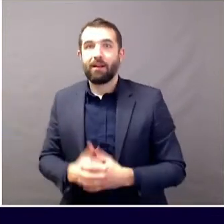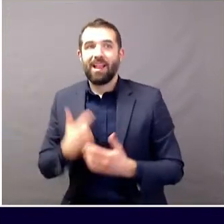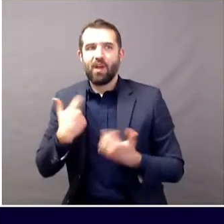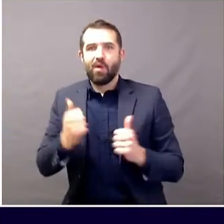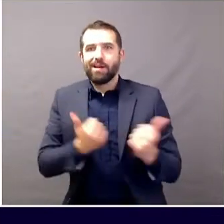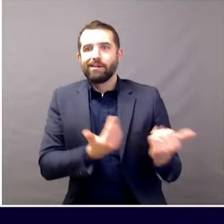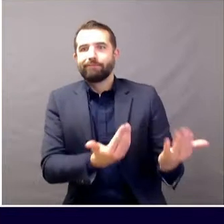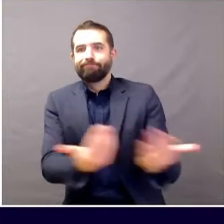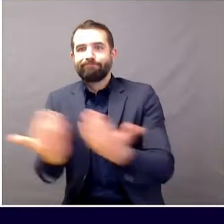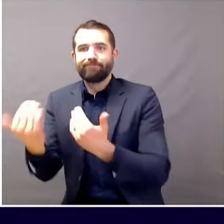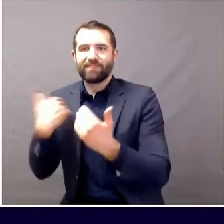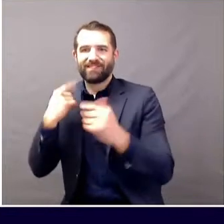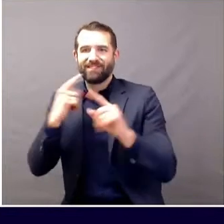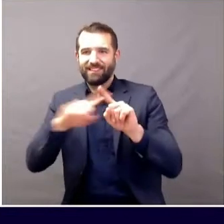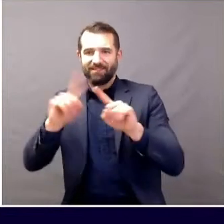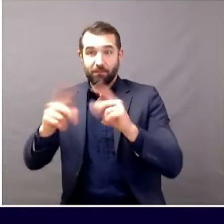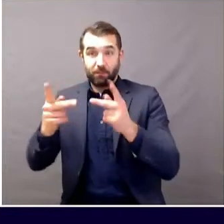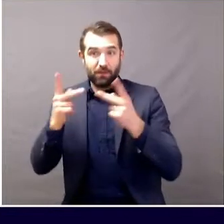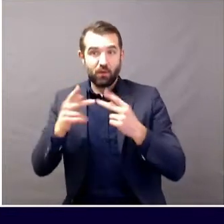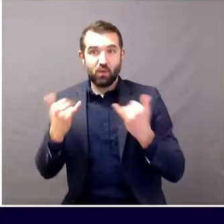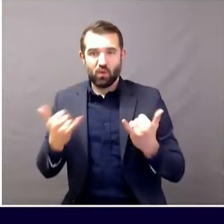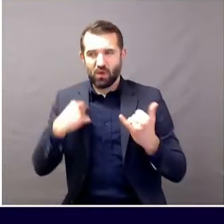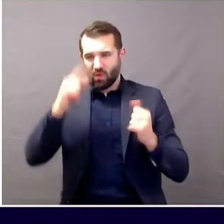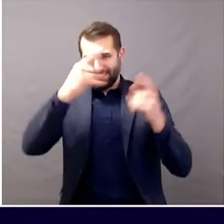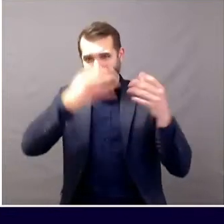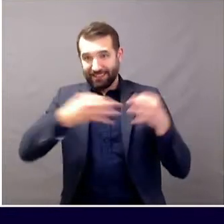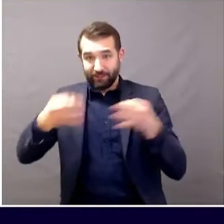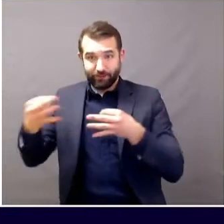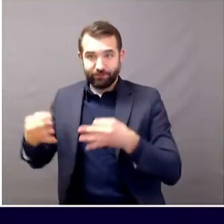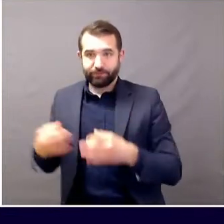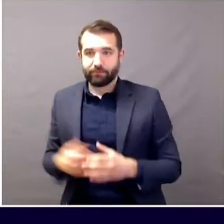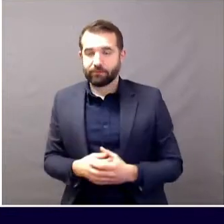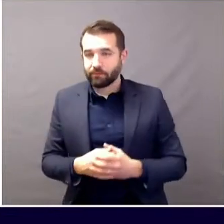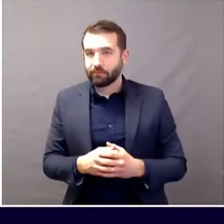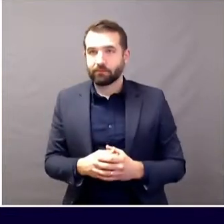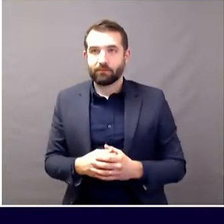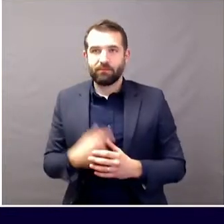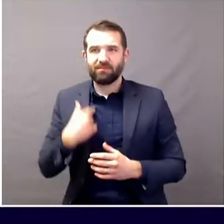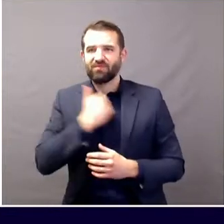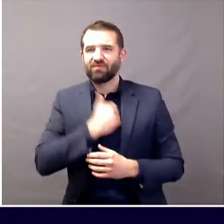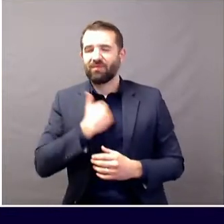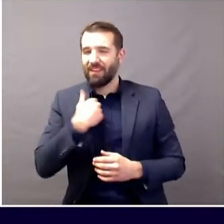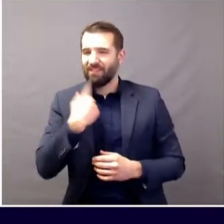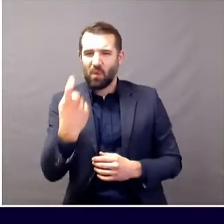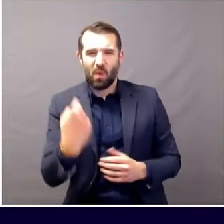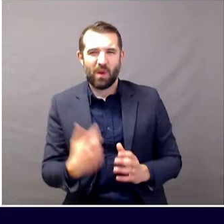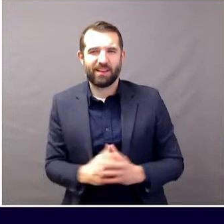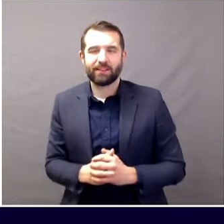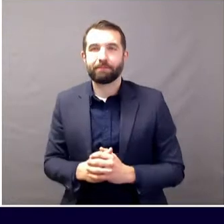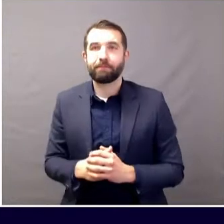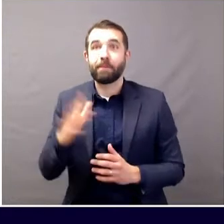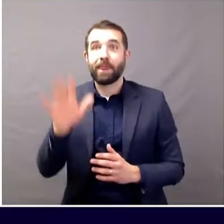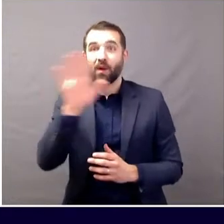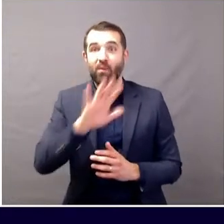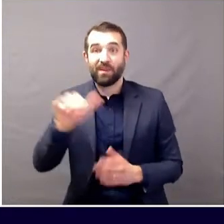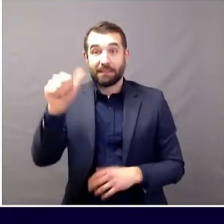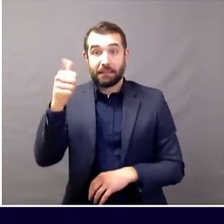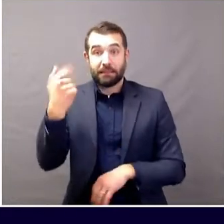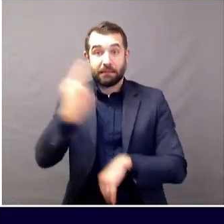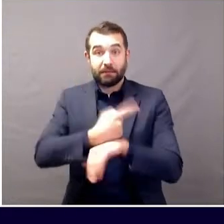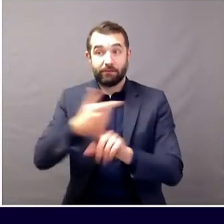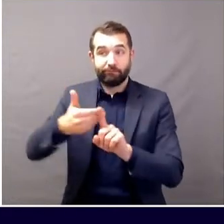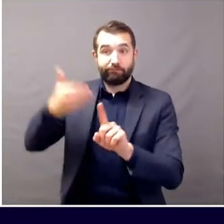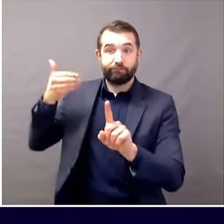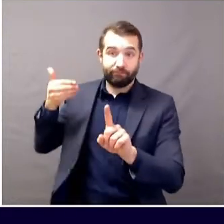Okay, and sorry, just one last little thing. I know you said about 10 days ago or so about people getting the